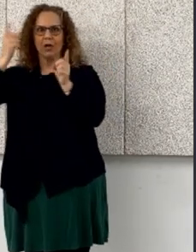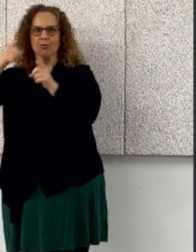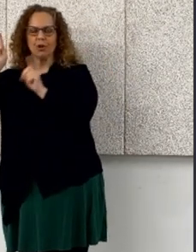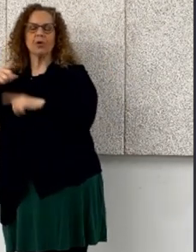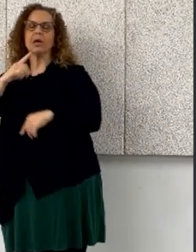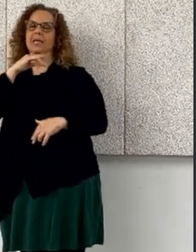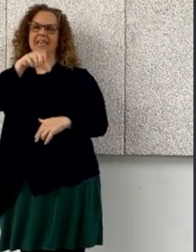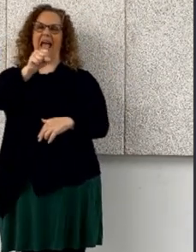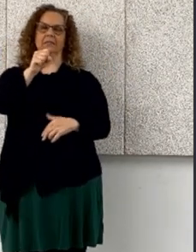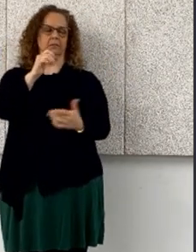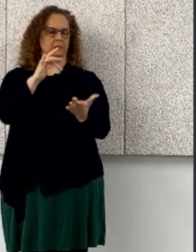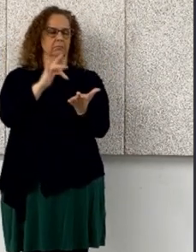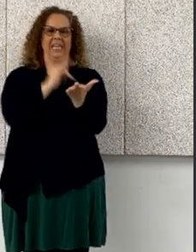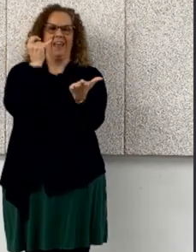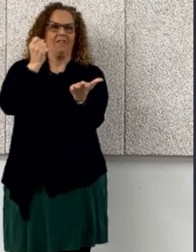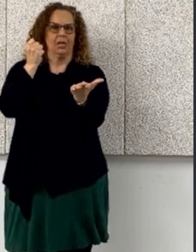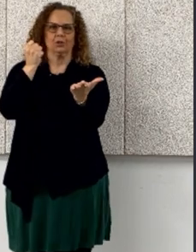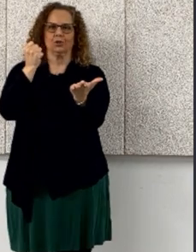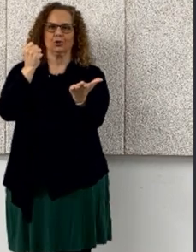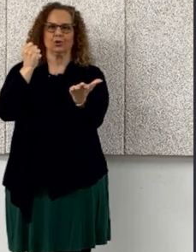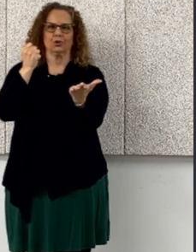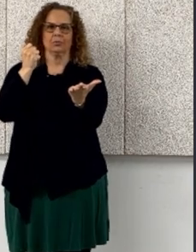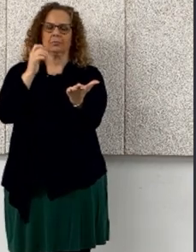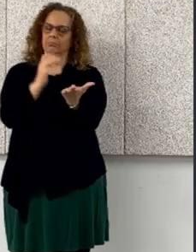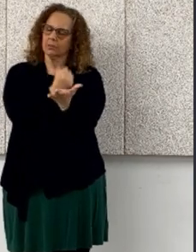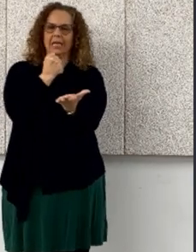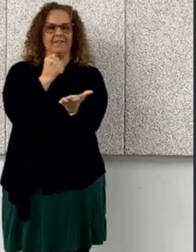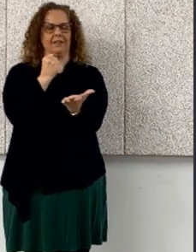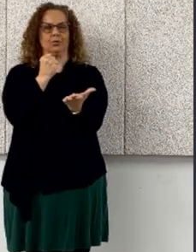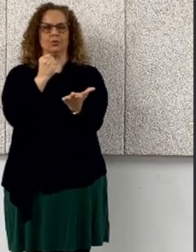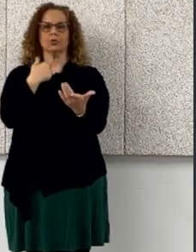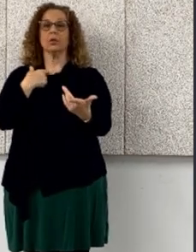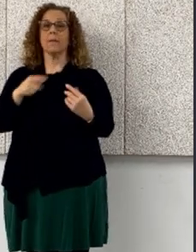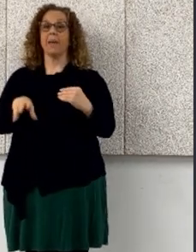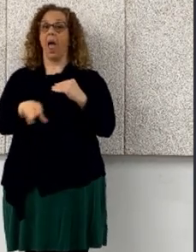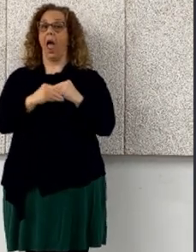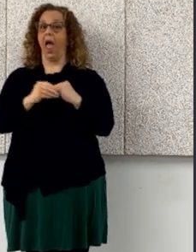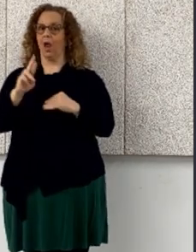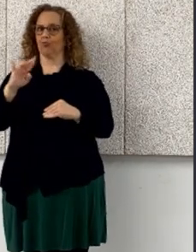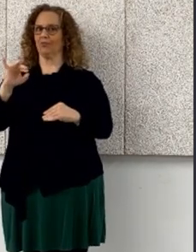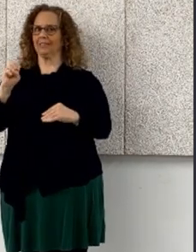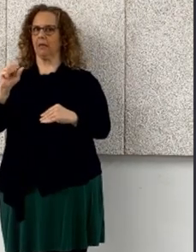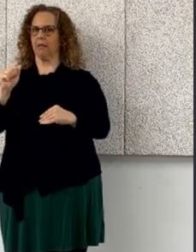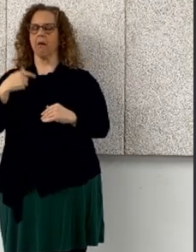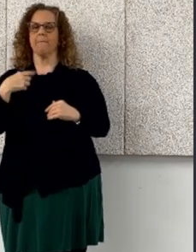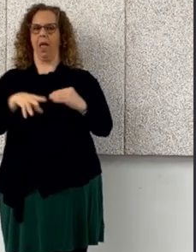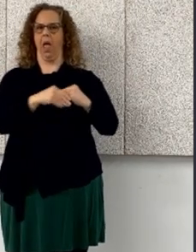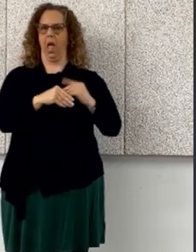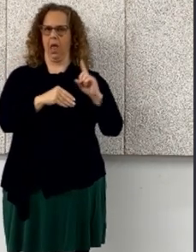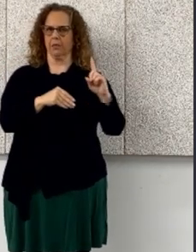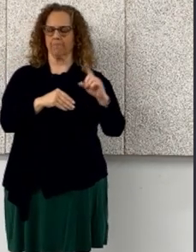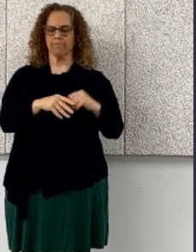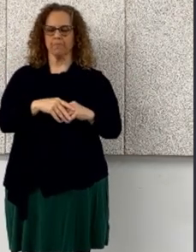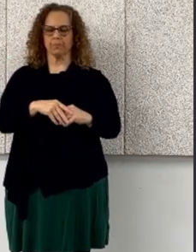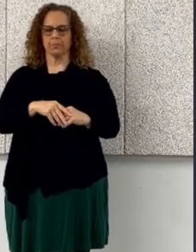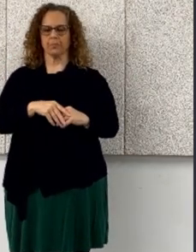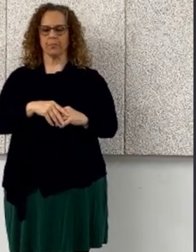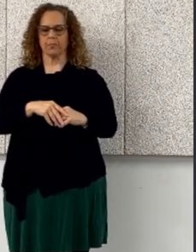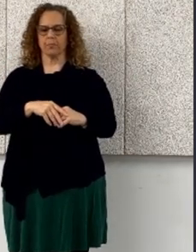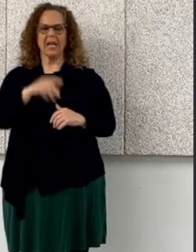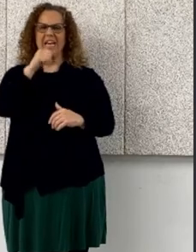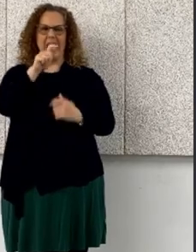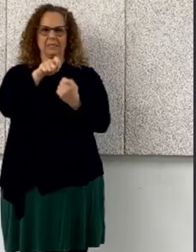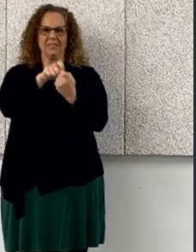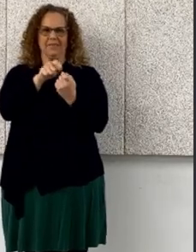Take full advantage. Yes. Yes. Yeah. I would only add to this, and I say this not specifically to